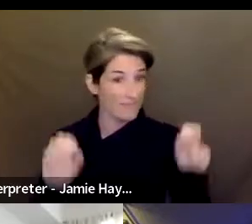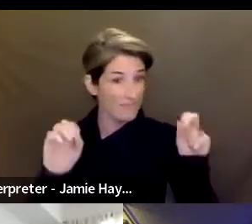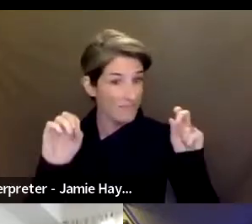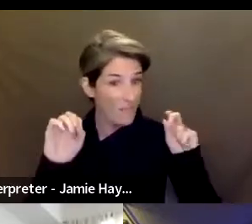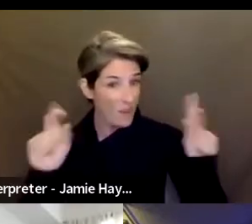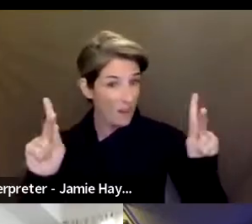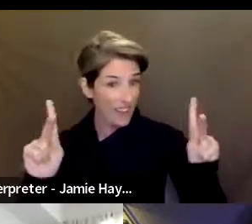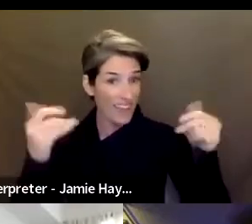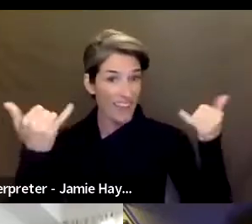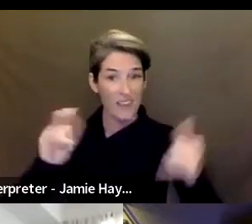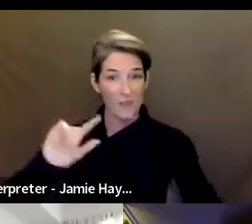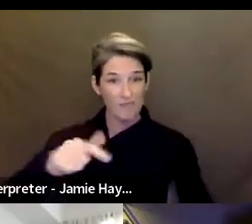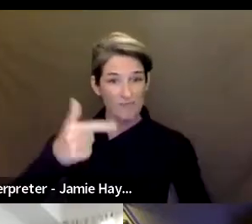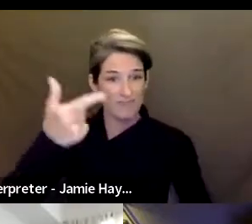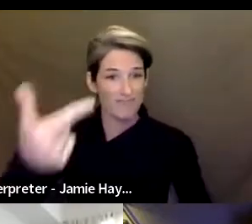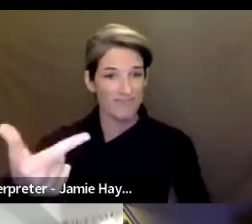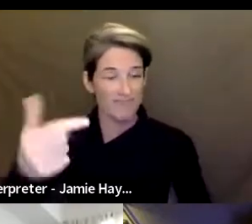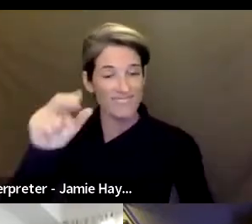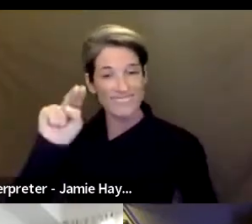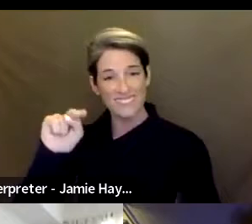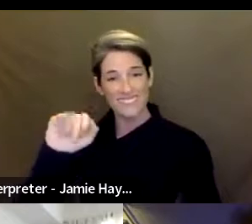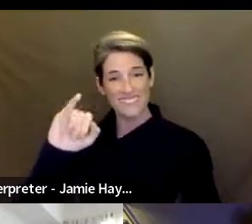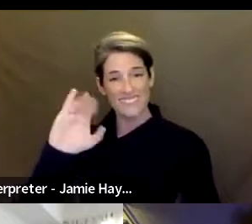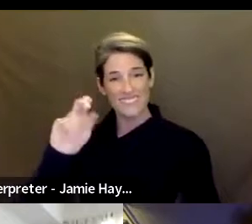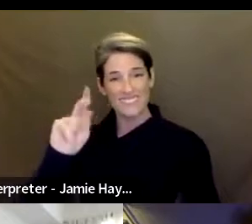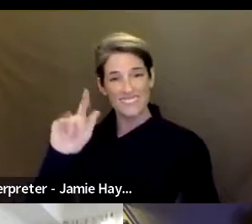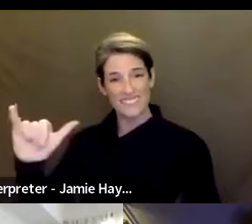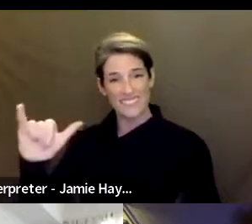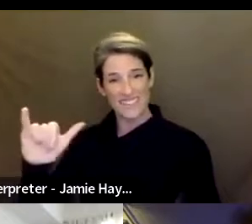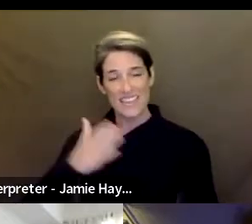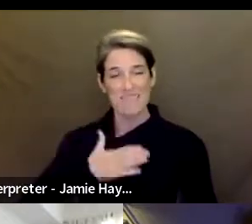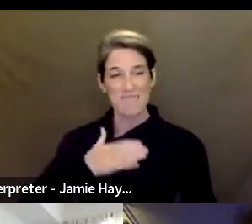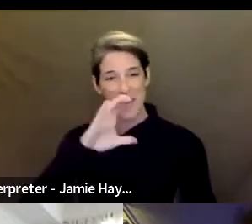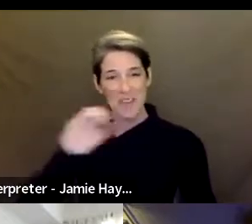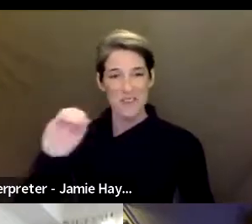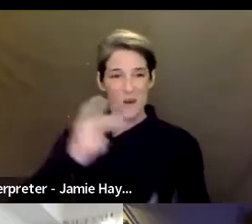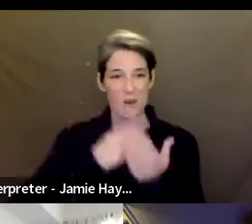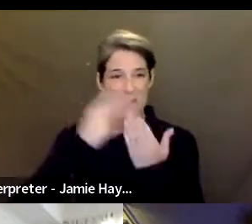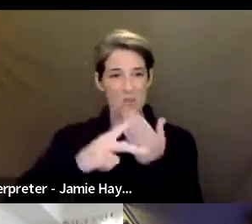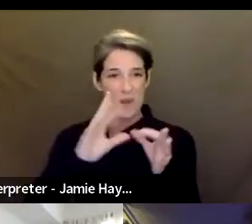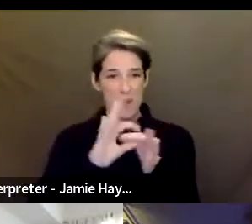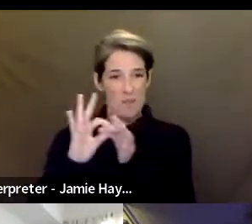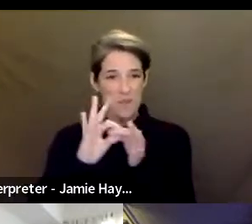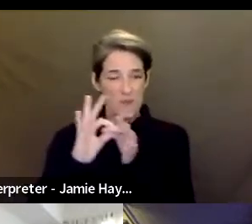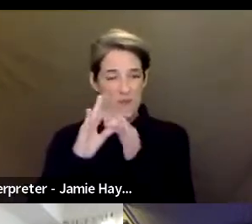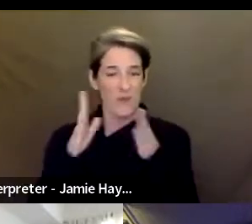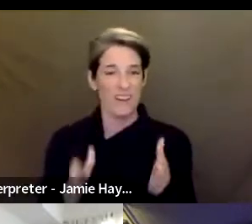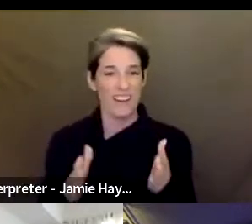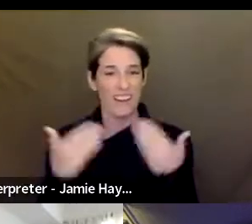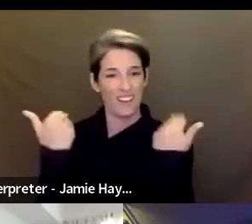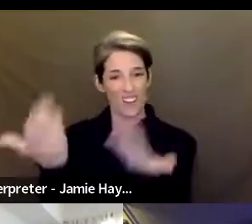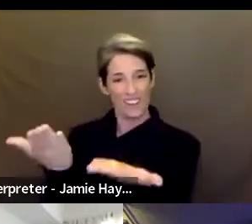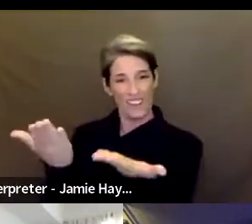going to now pass it off to my lovely partner, Nicky, for an introduction of themselves.